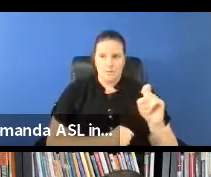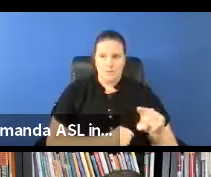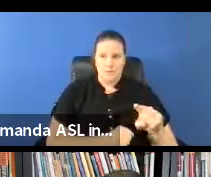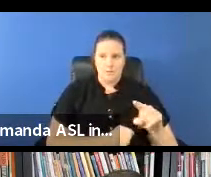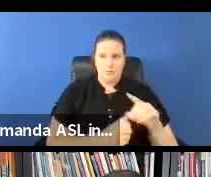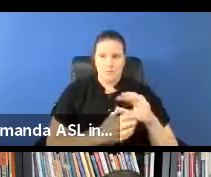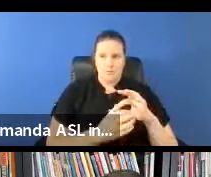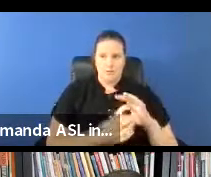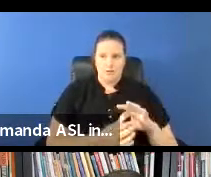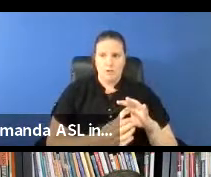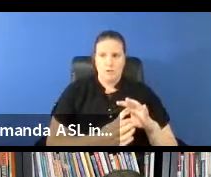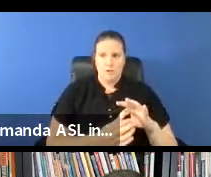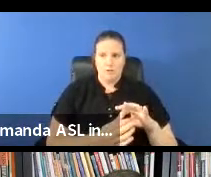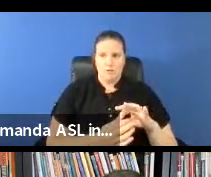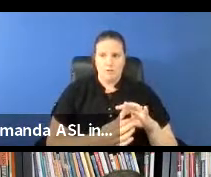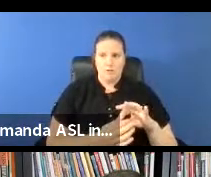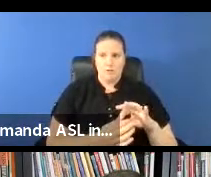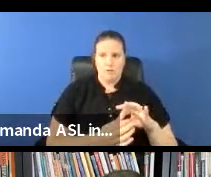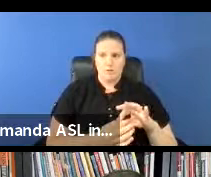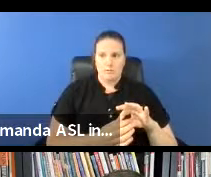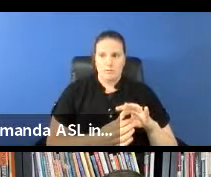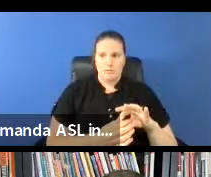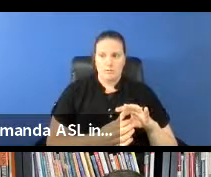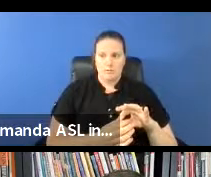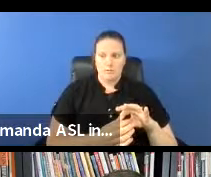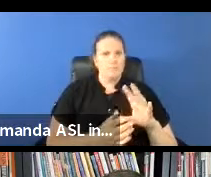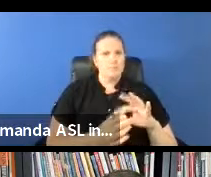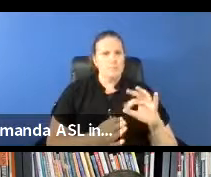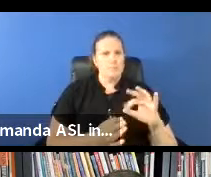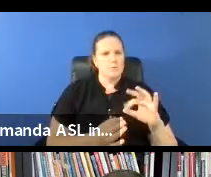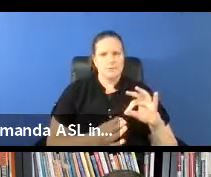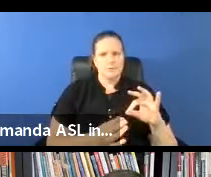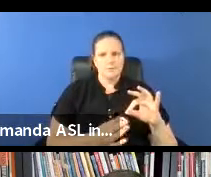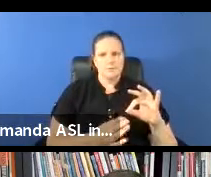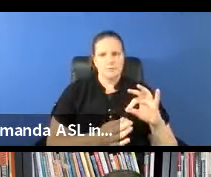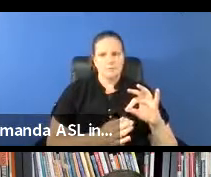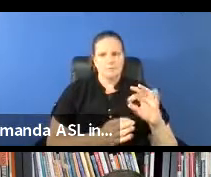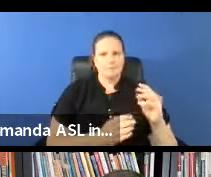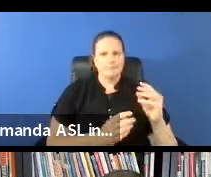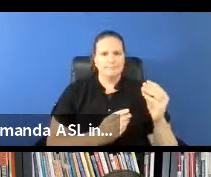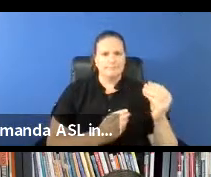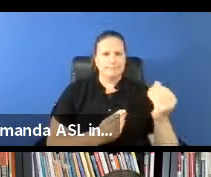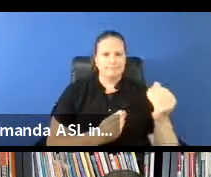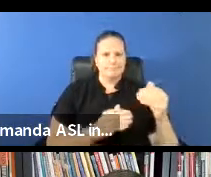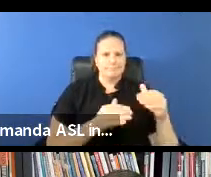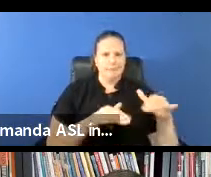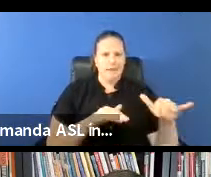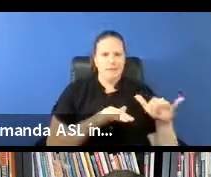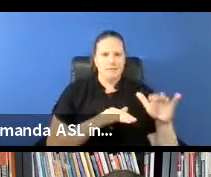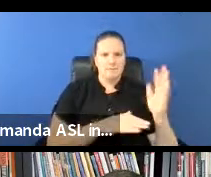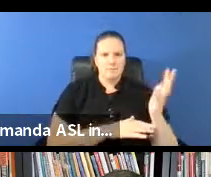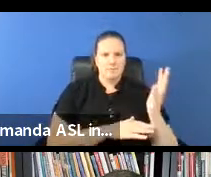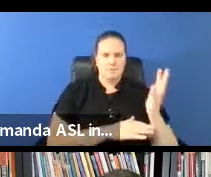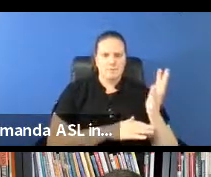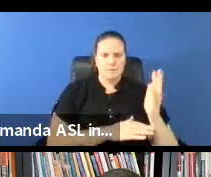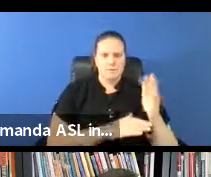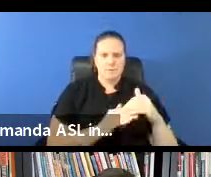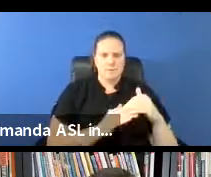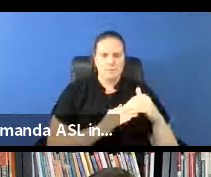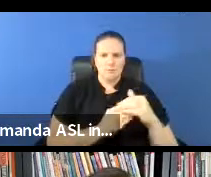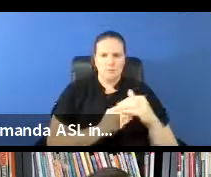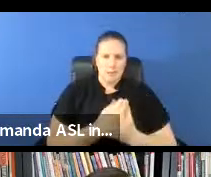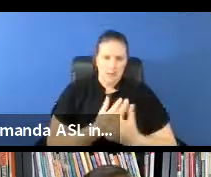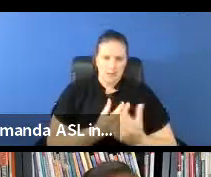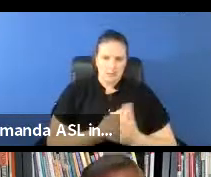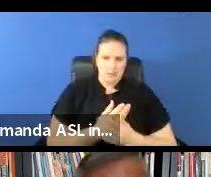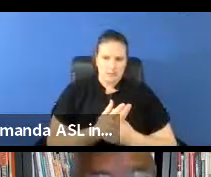regarding not regarding, but you mentioned planting native trees and plants and such. Is there going to be